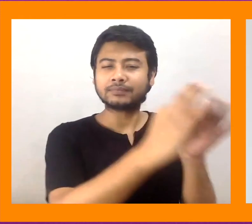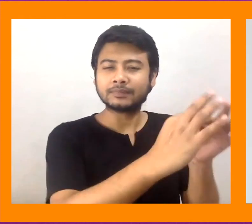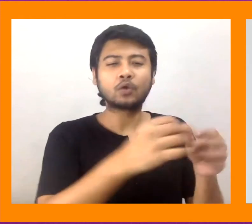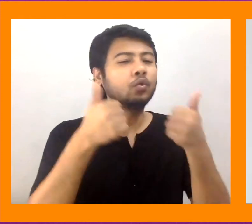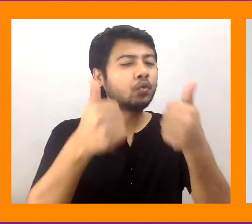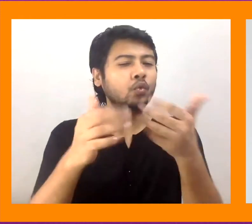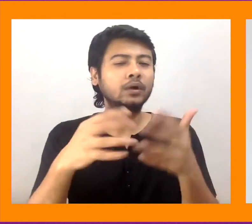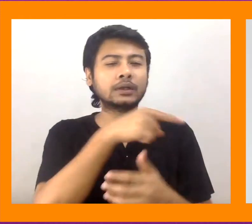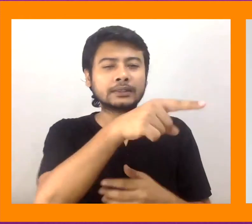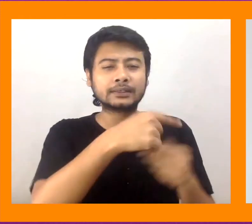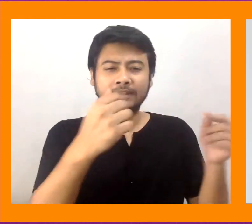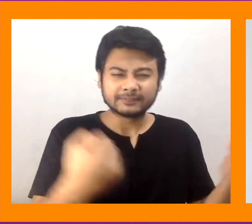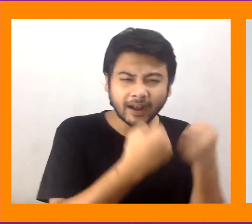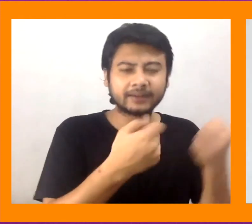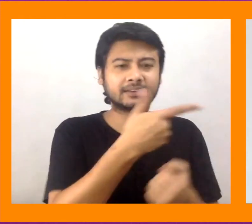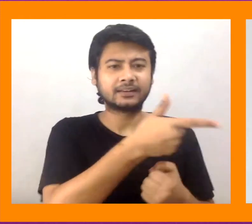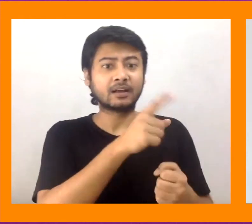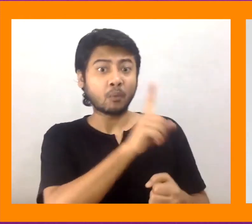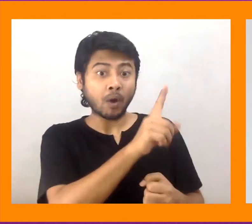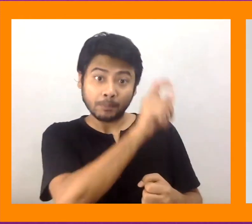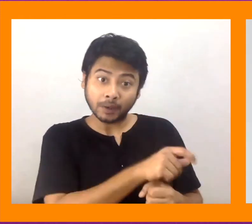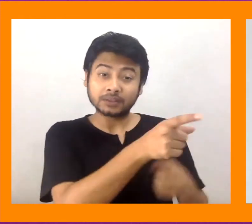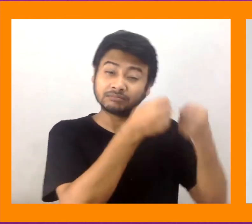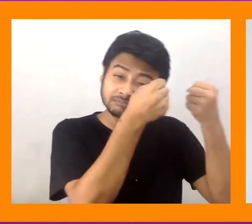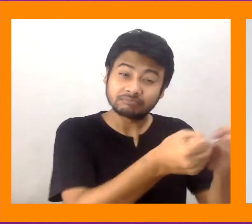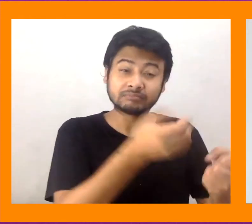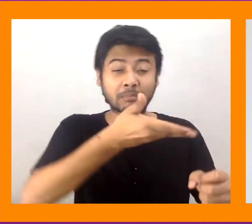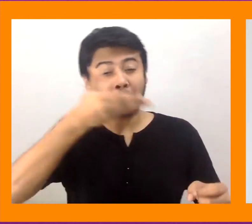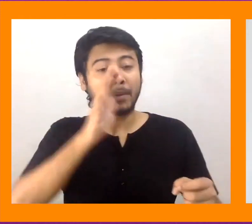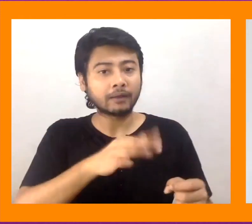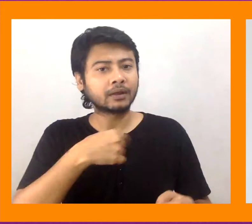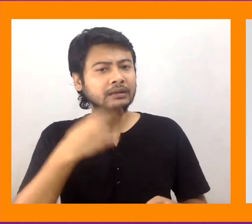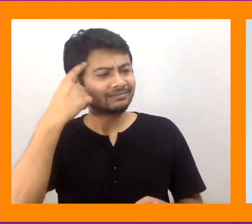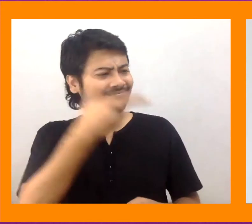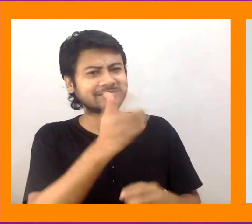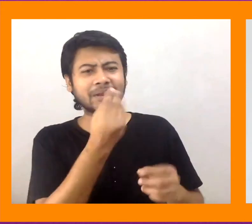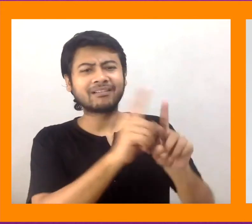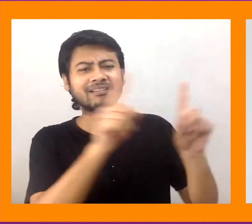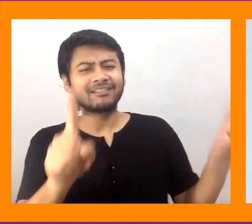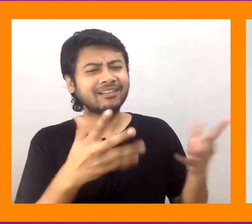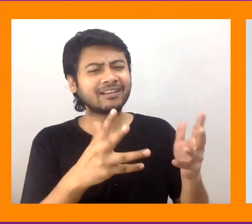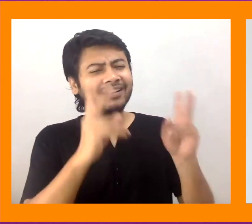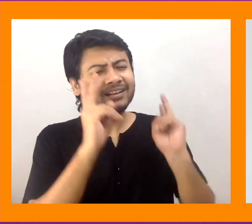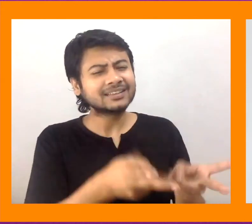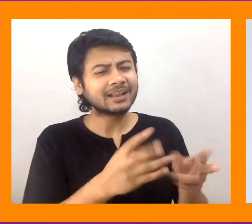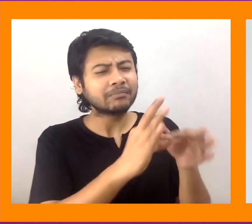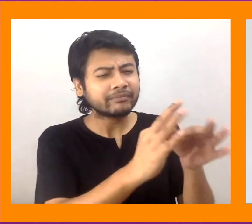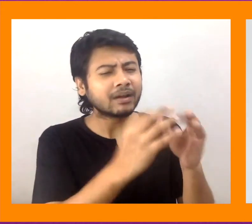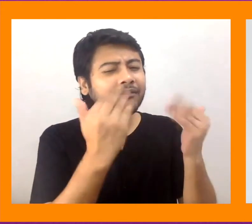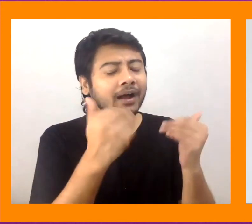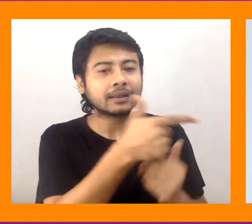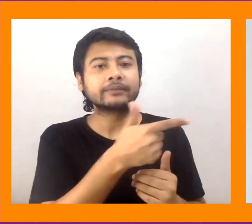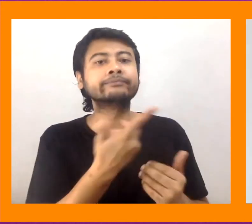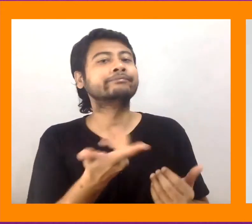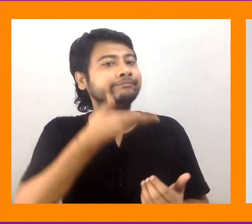catch yourself asking, but why can't they just leave? Or ask for help? Why did they wait for so long? But if we